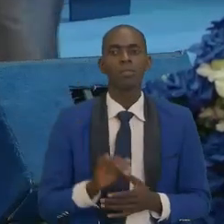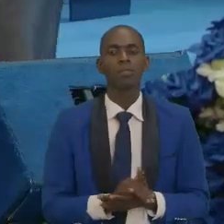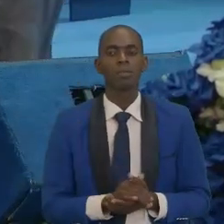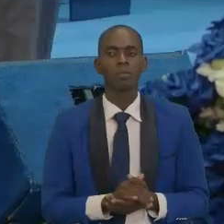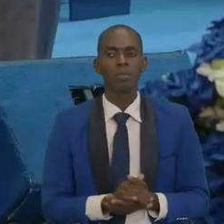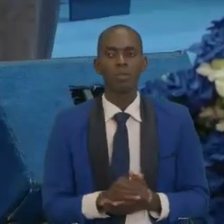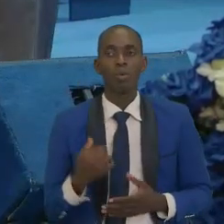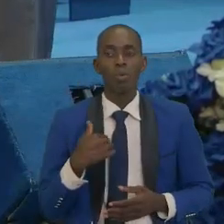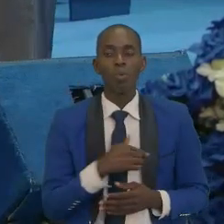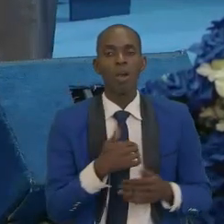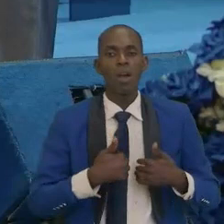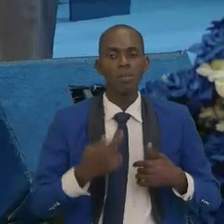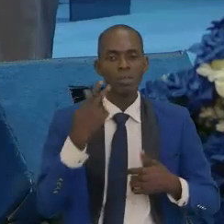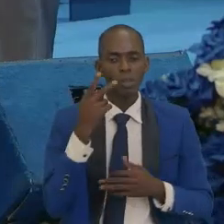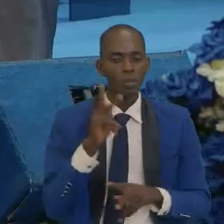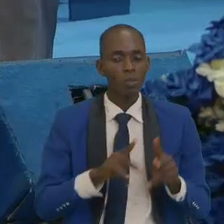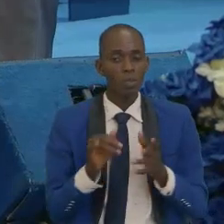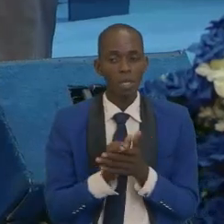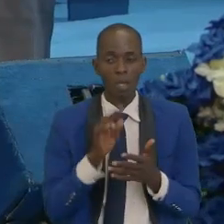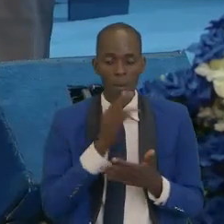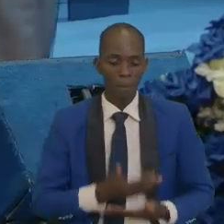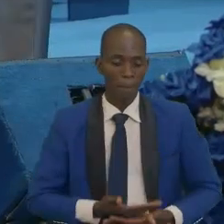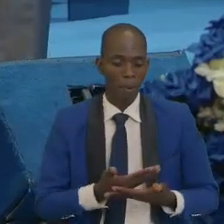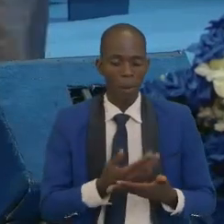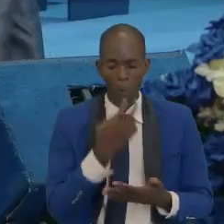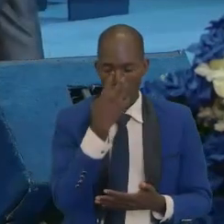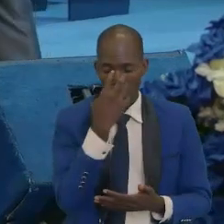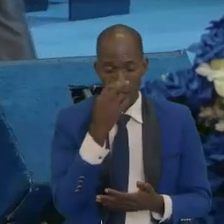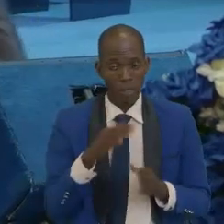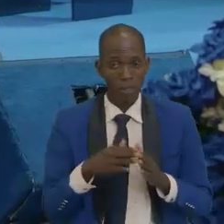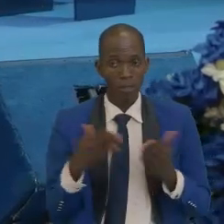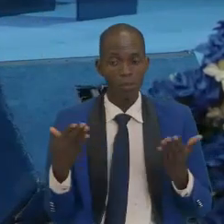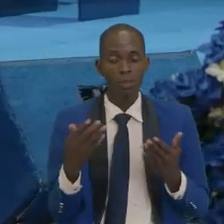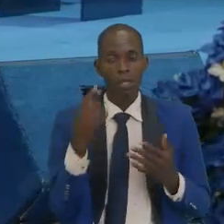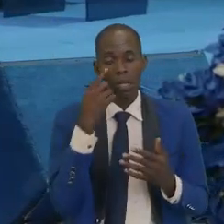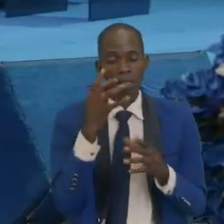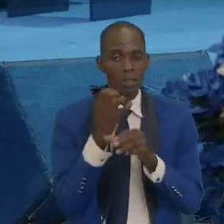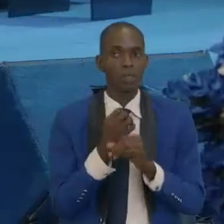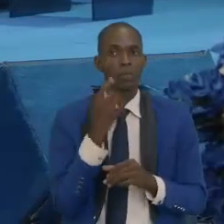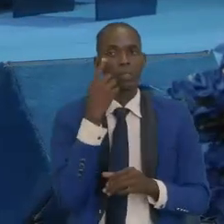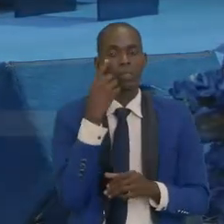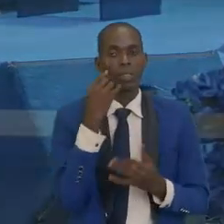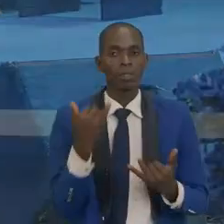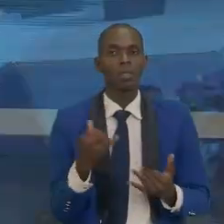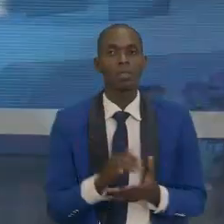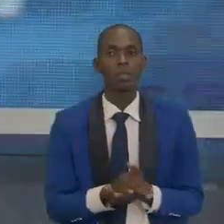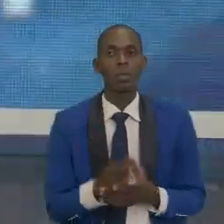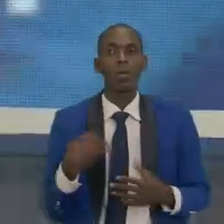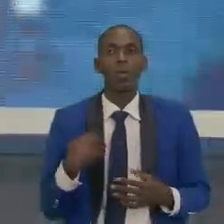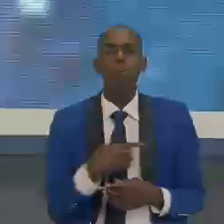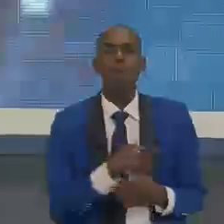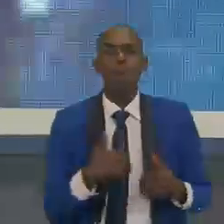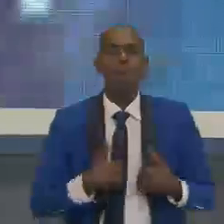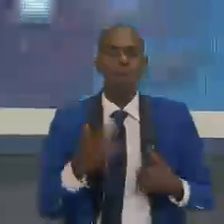We've seen those who are born blind receiving their sight. We've seen the